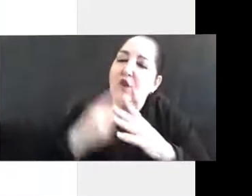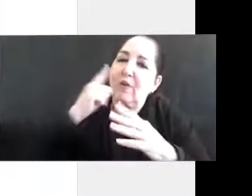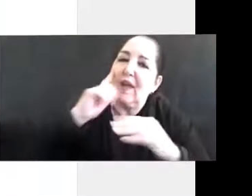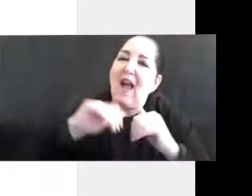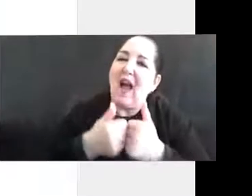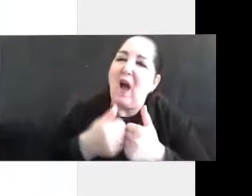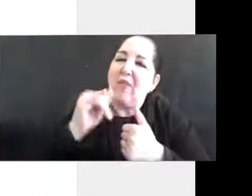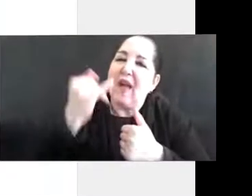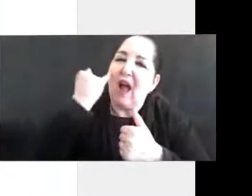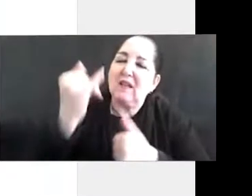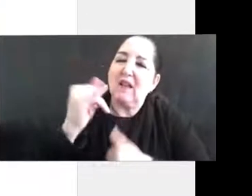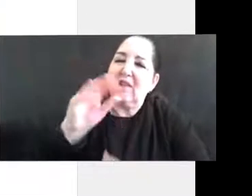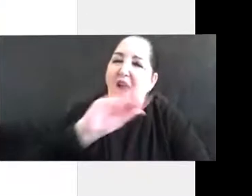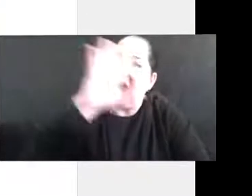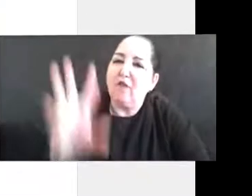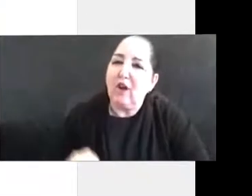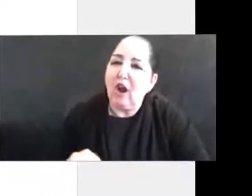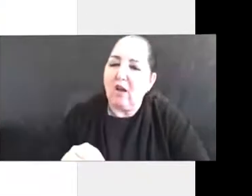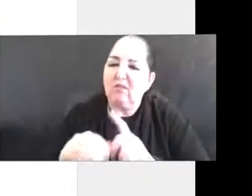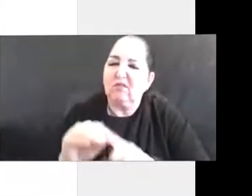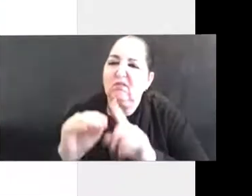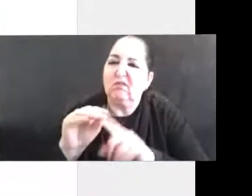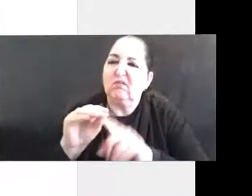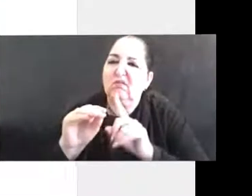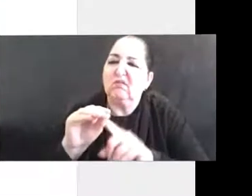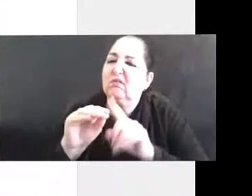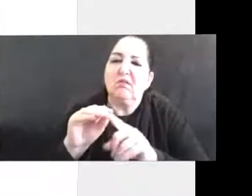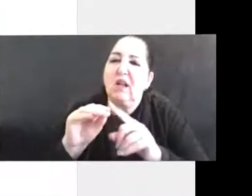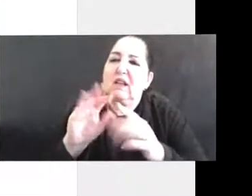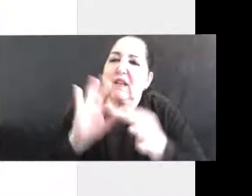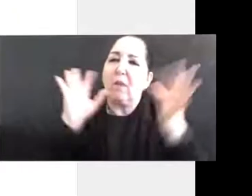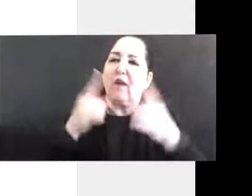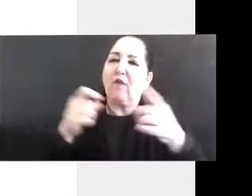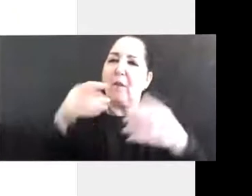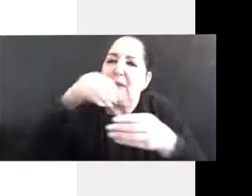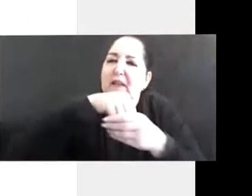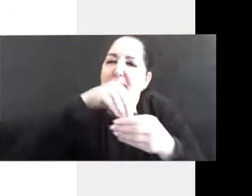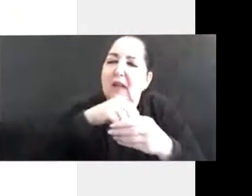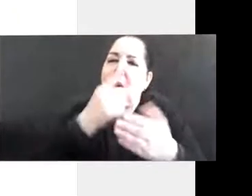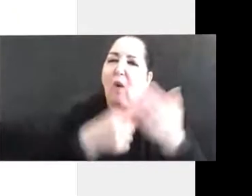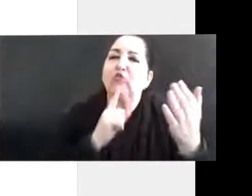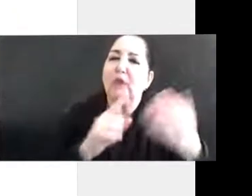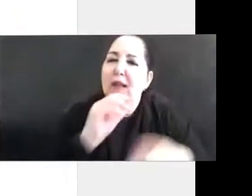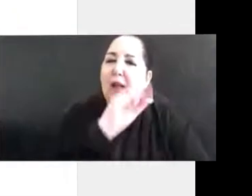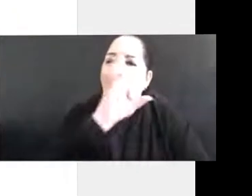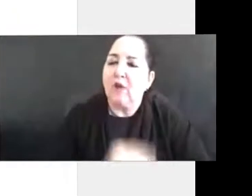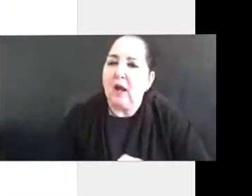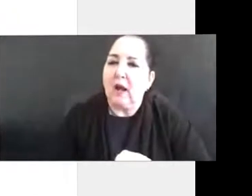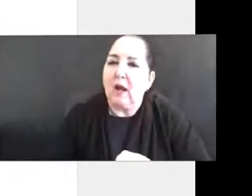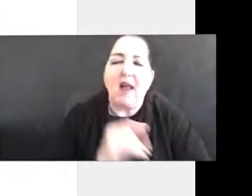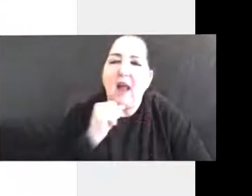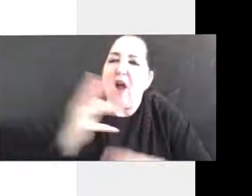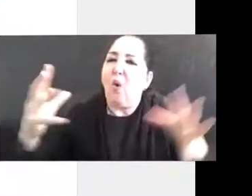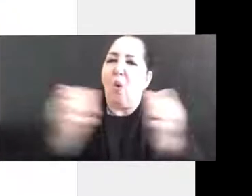of how to free this notion of Africa from itself, you know, and to, again, not hold